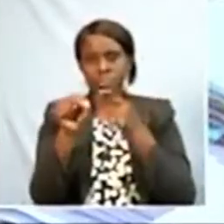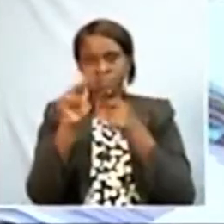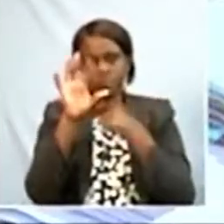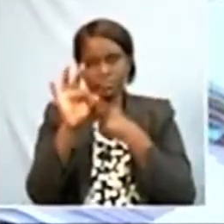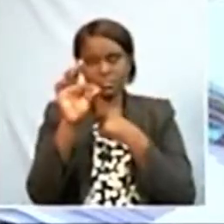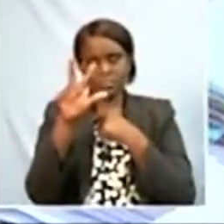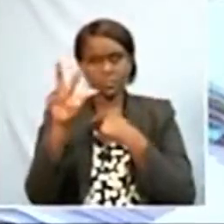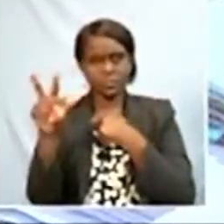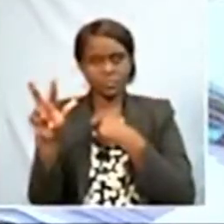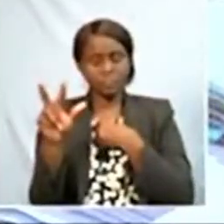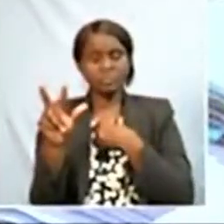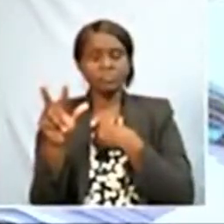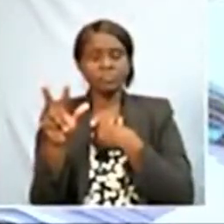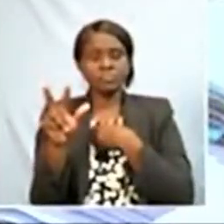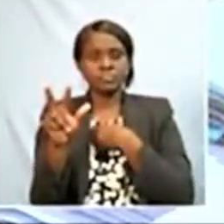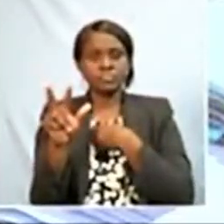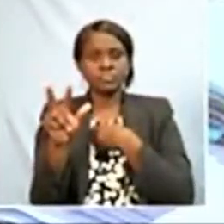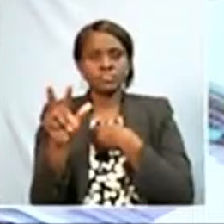622,933.